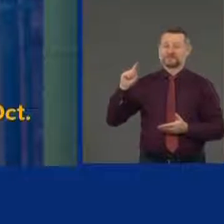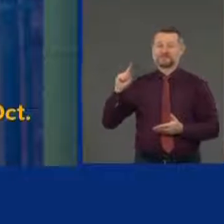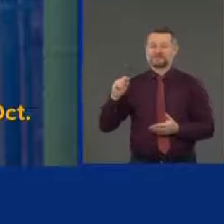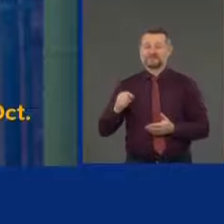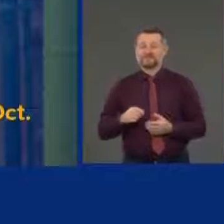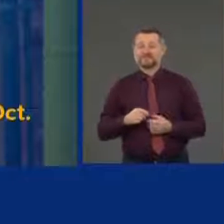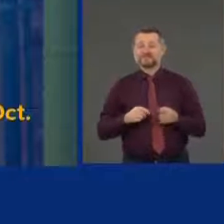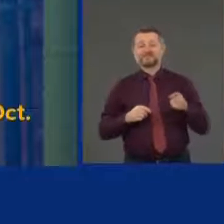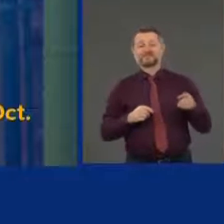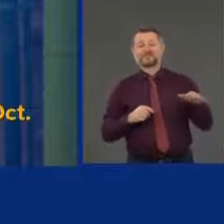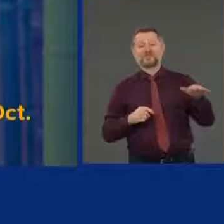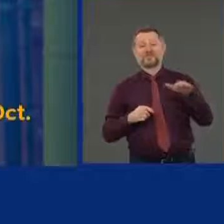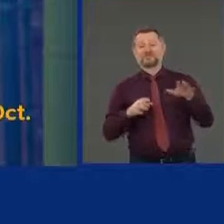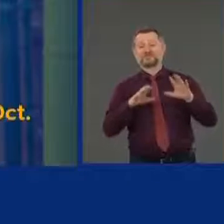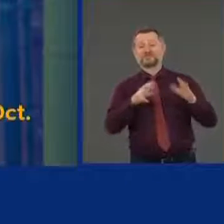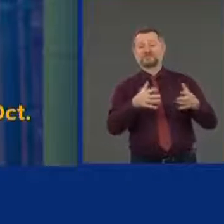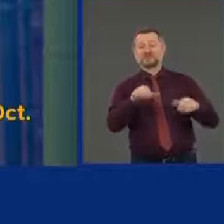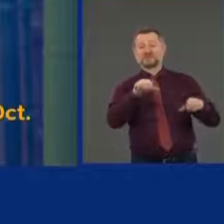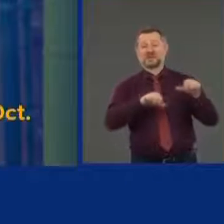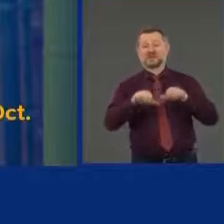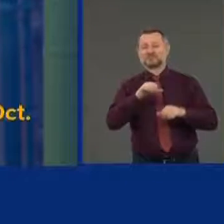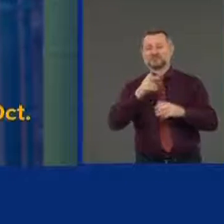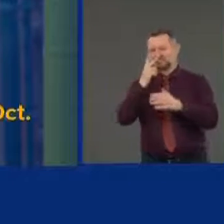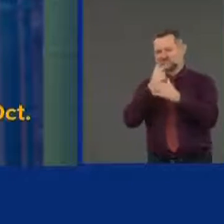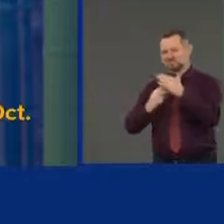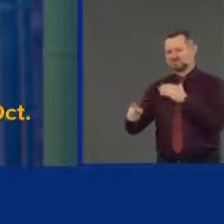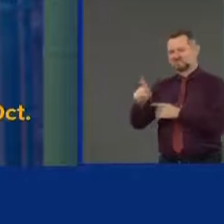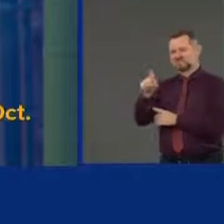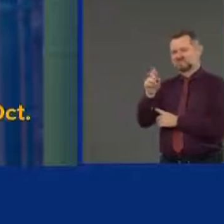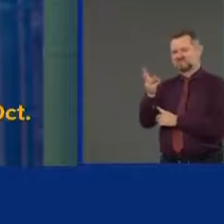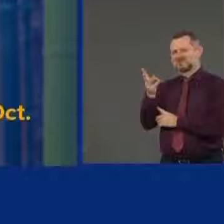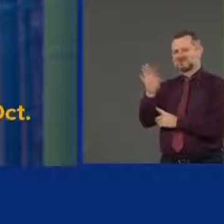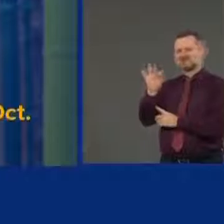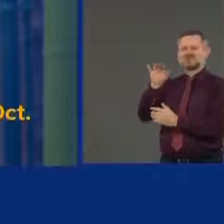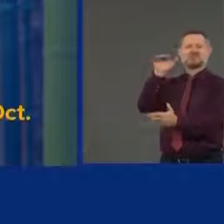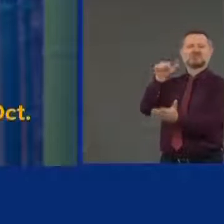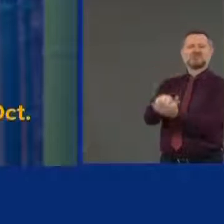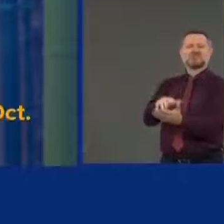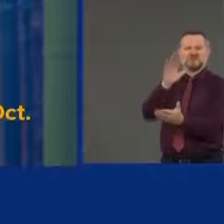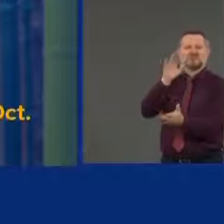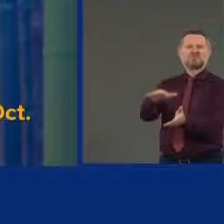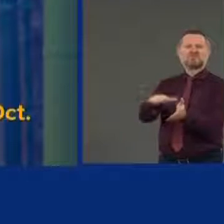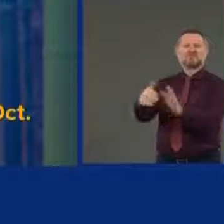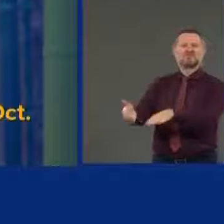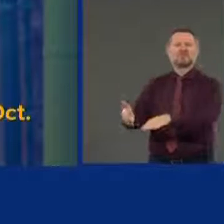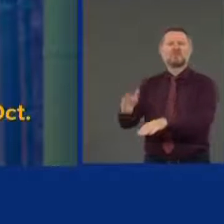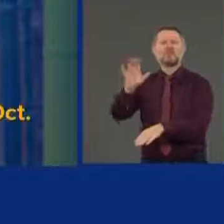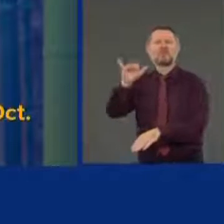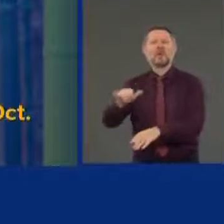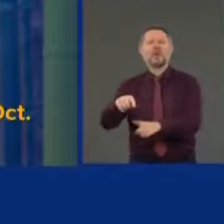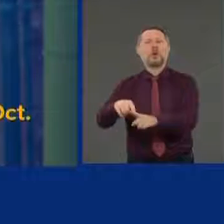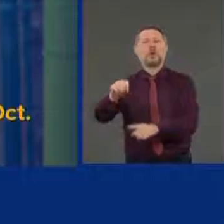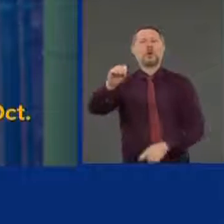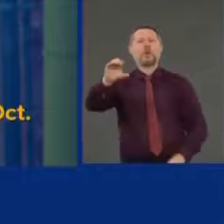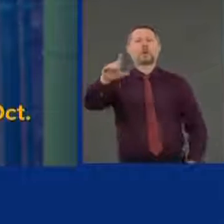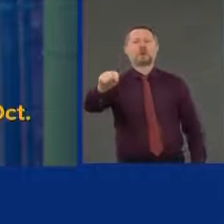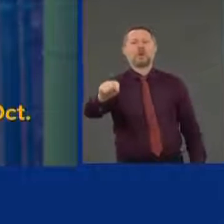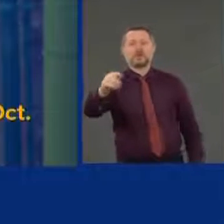they projected 169,000 deaths by October. Last week.